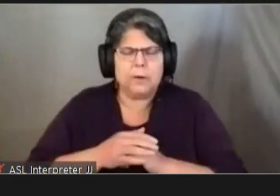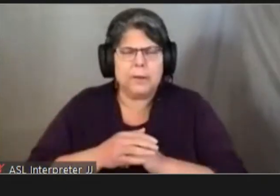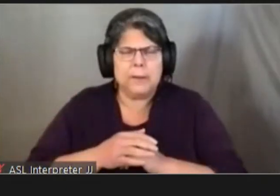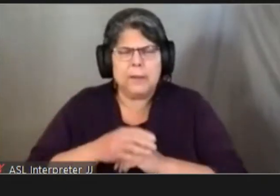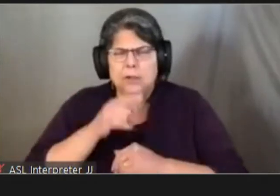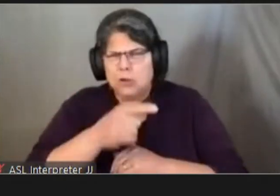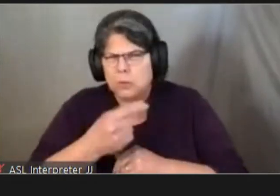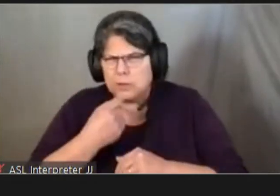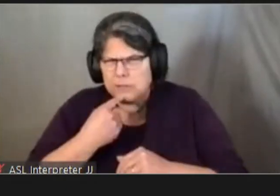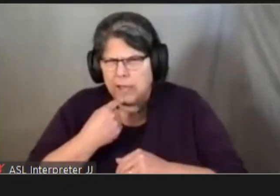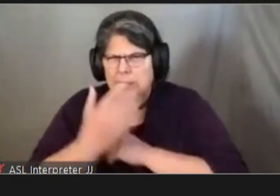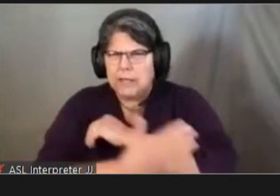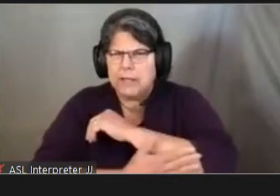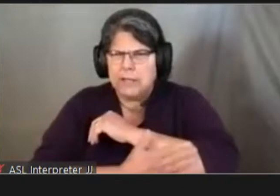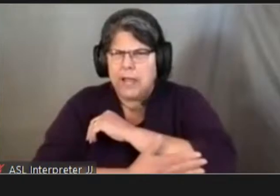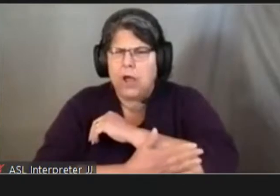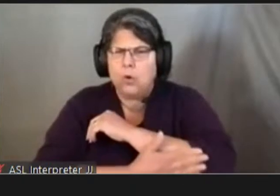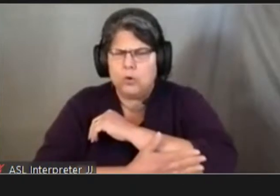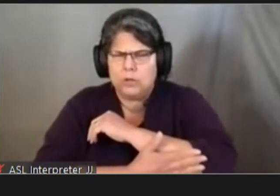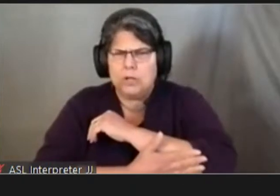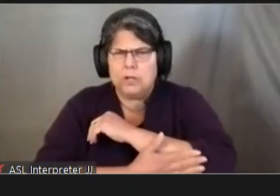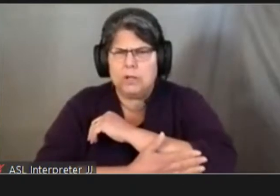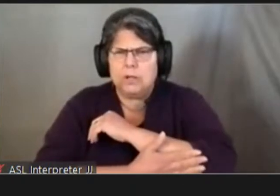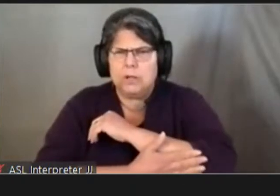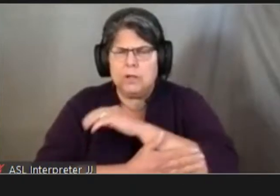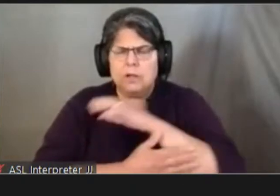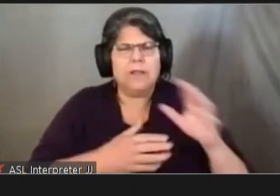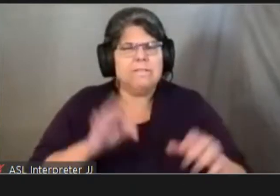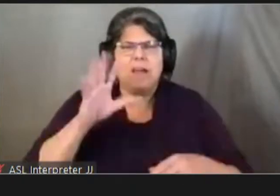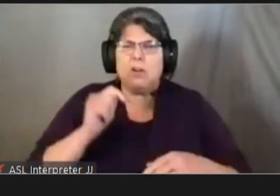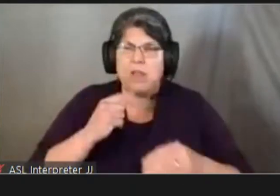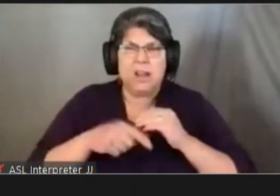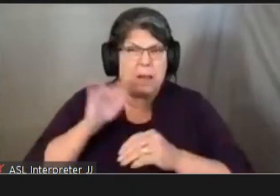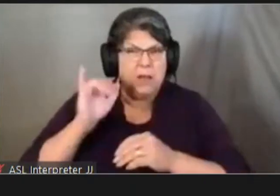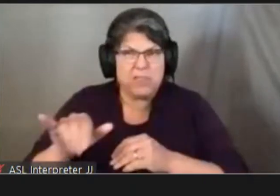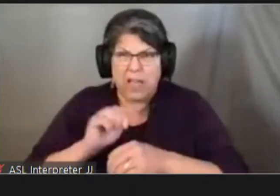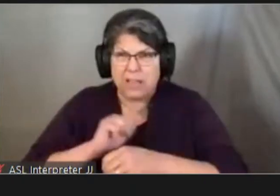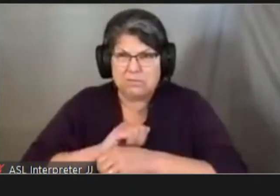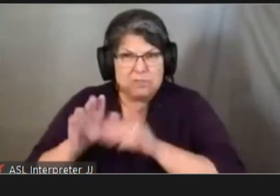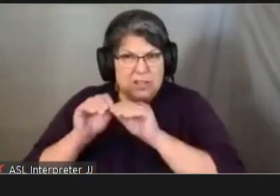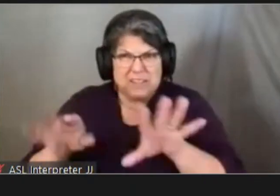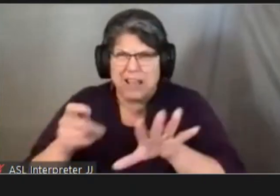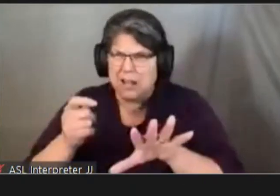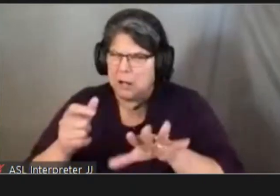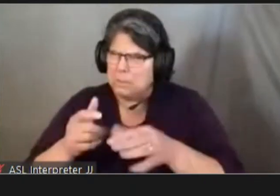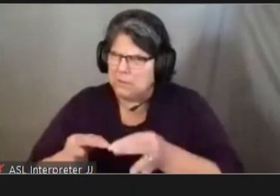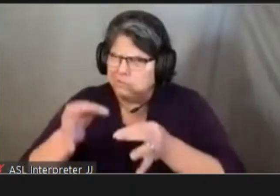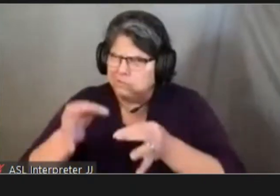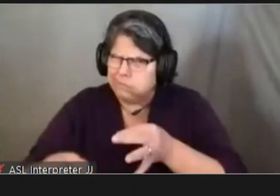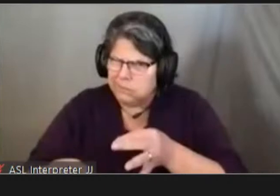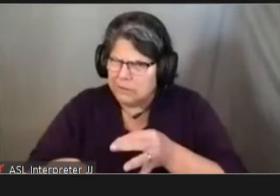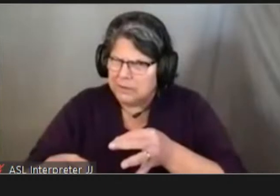the county had come to this outbreak a little bit late and that testing would be happening this